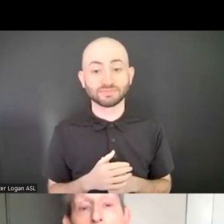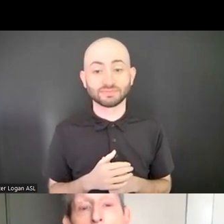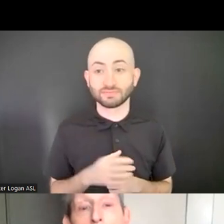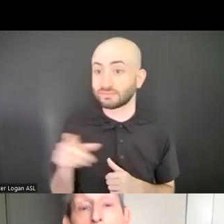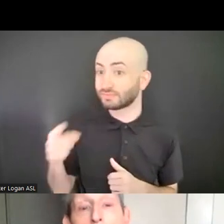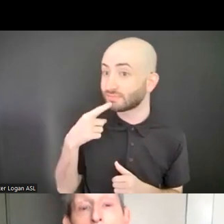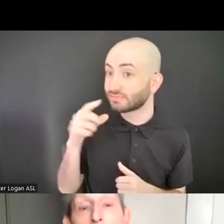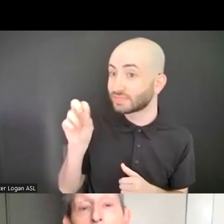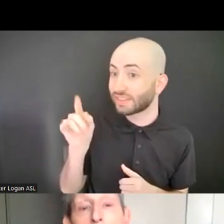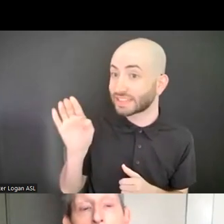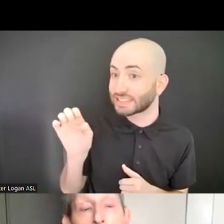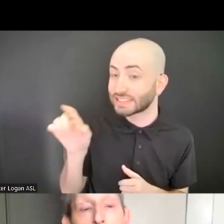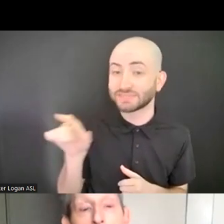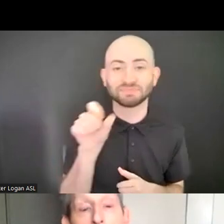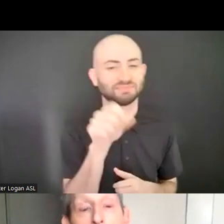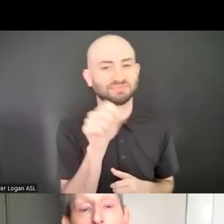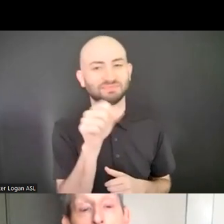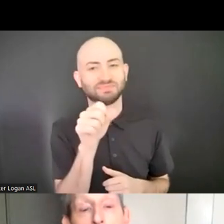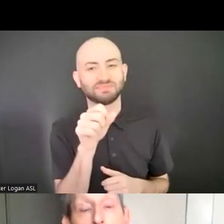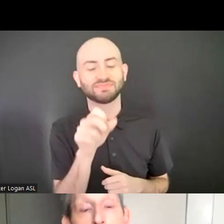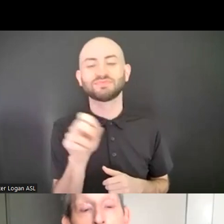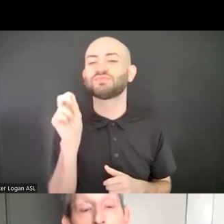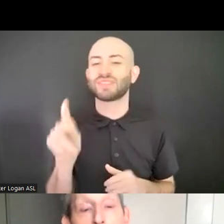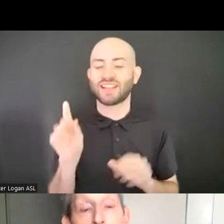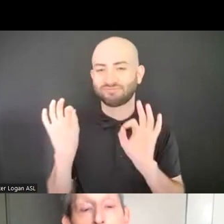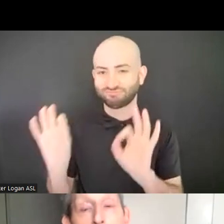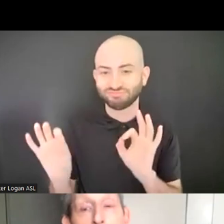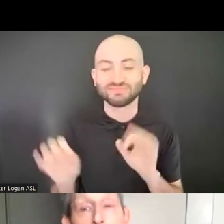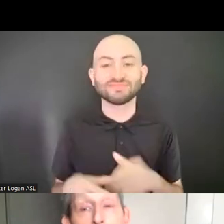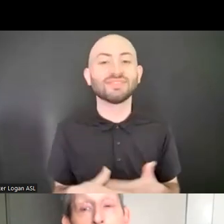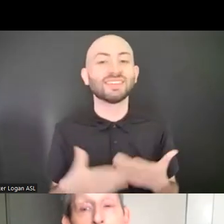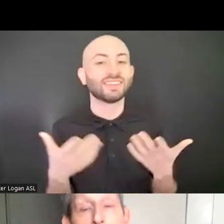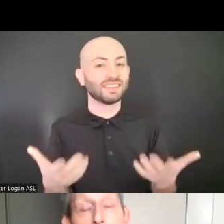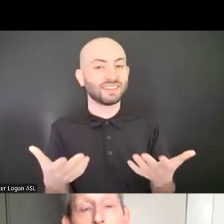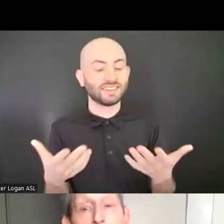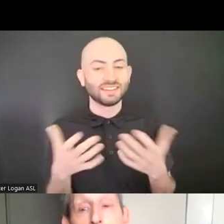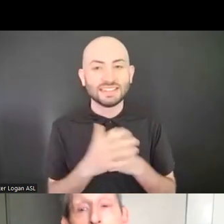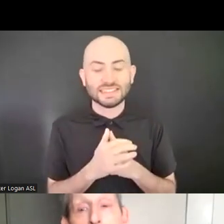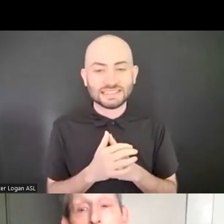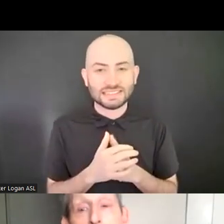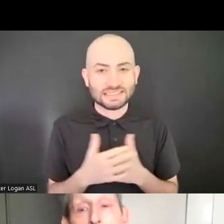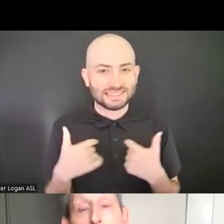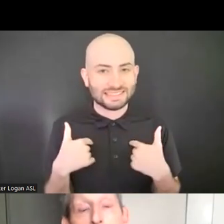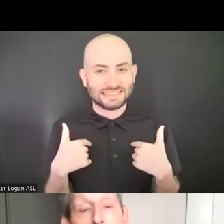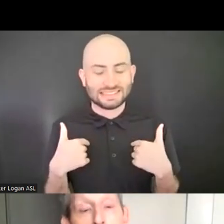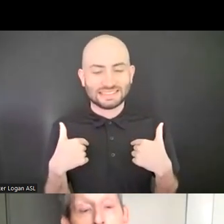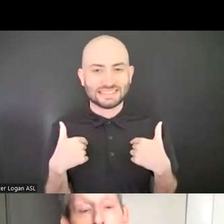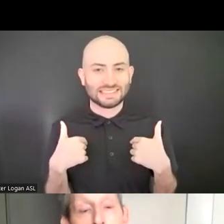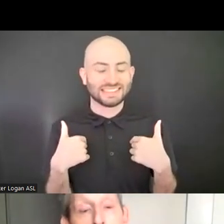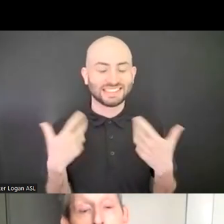yeah okay um well i before